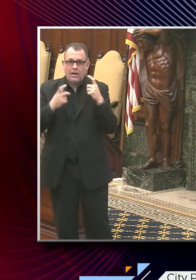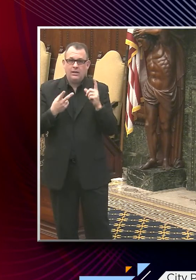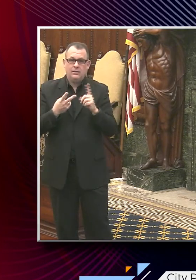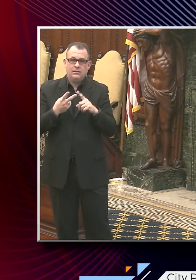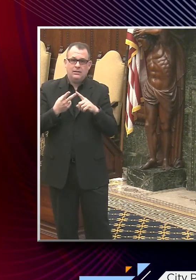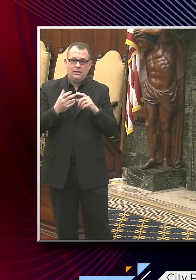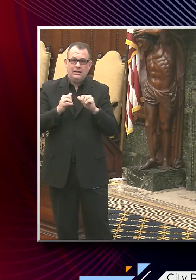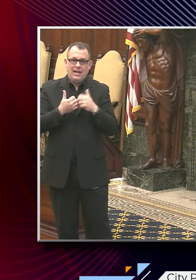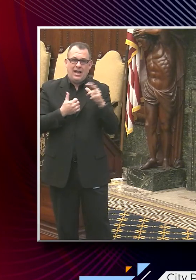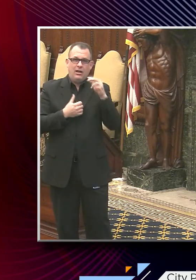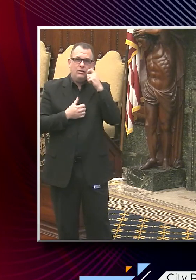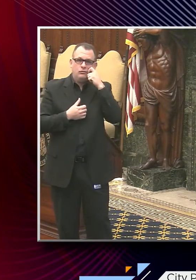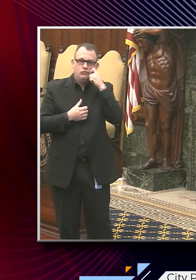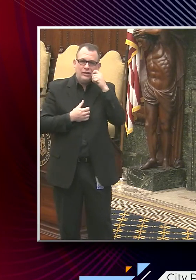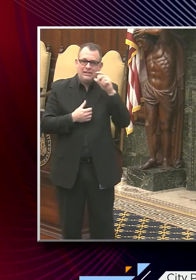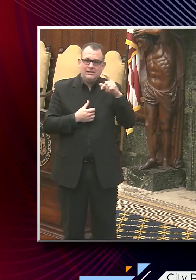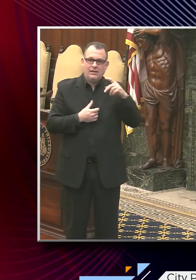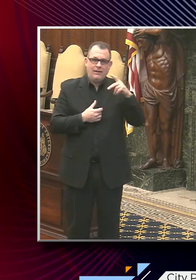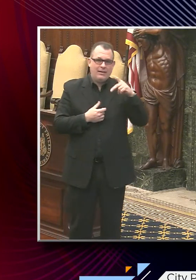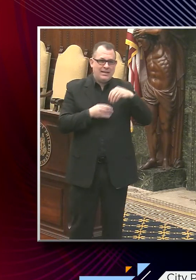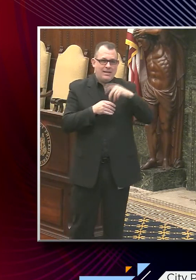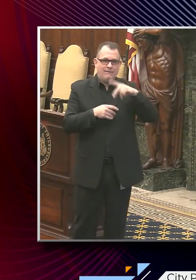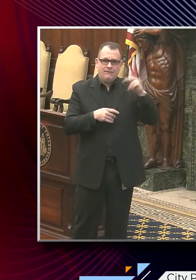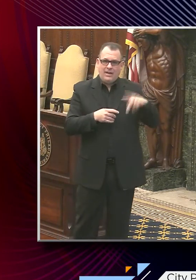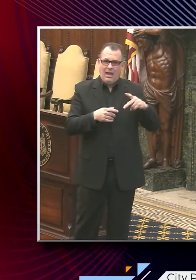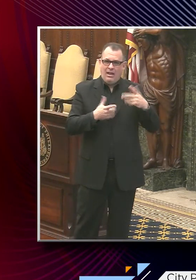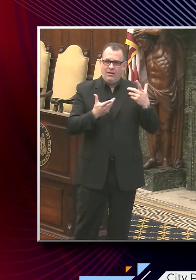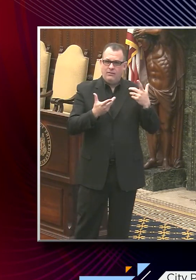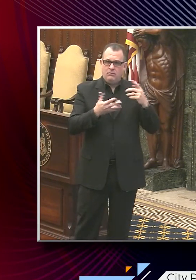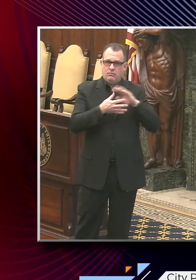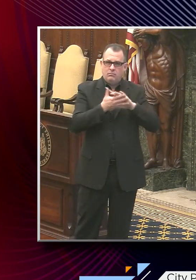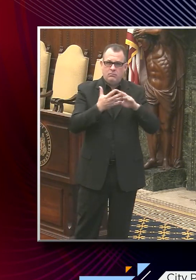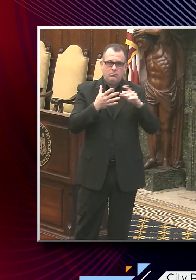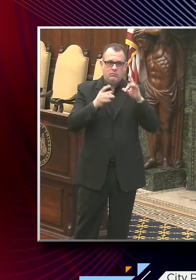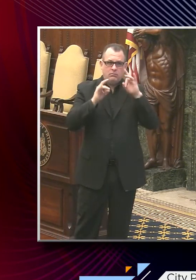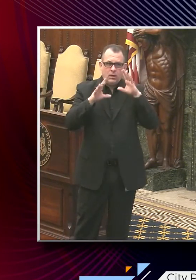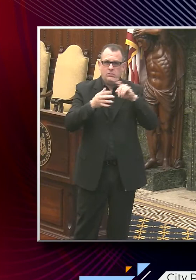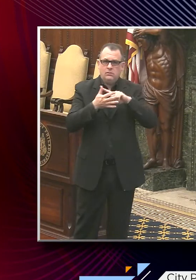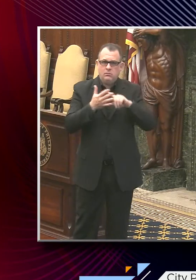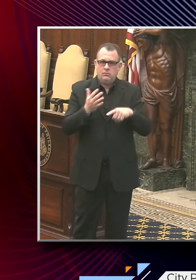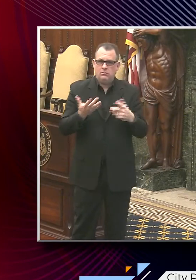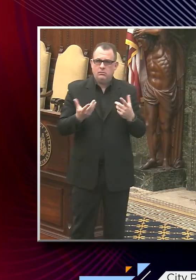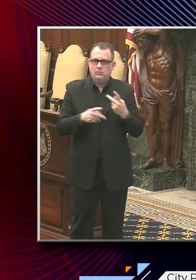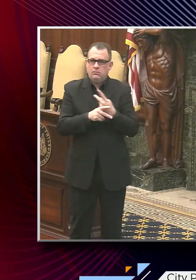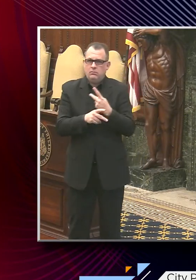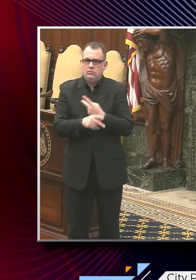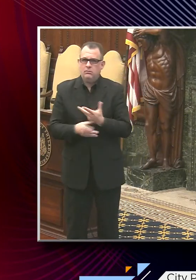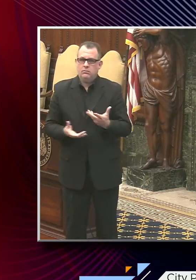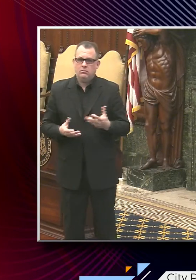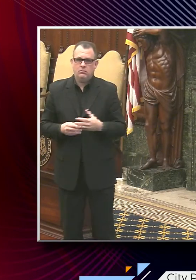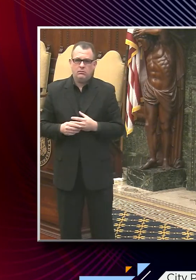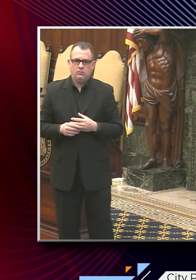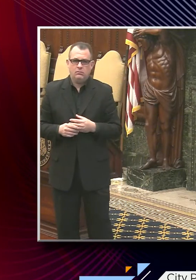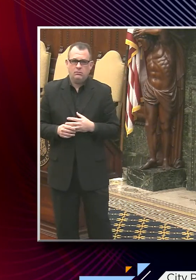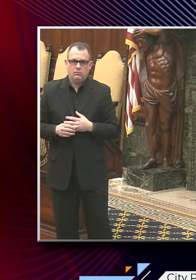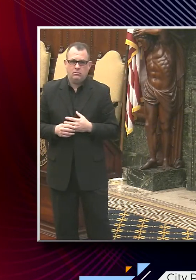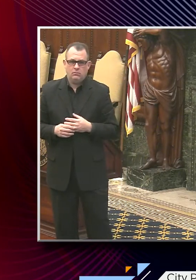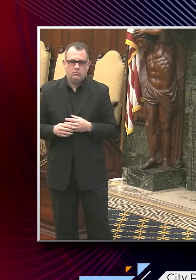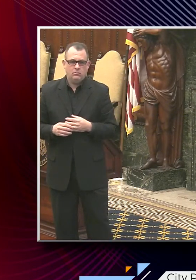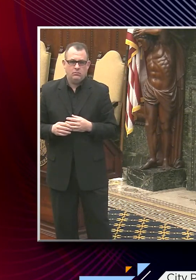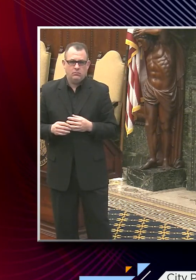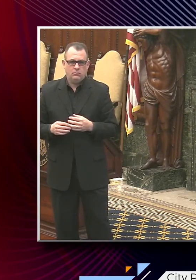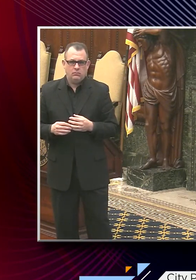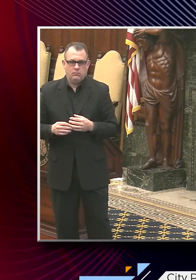rate, Philly going through this trying, unprecedented pandemic? I'm